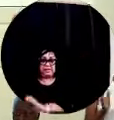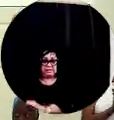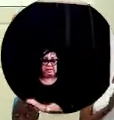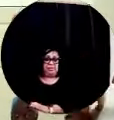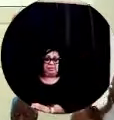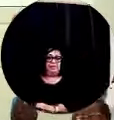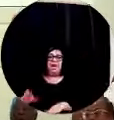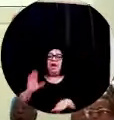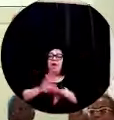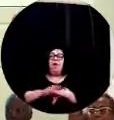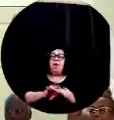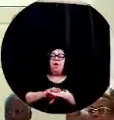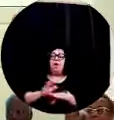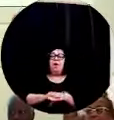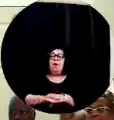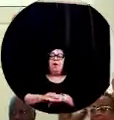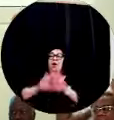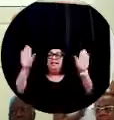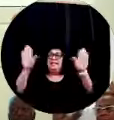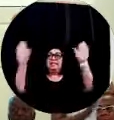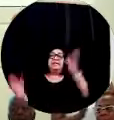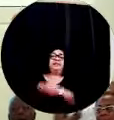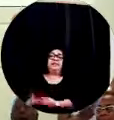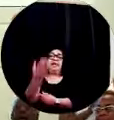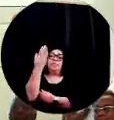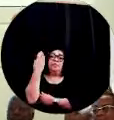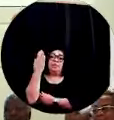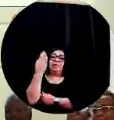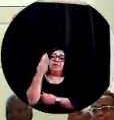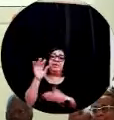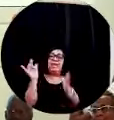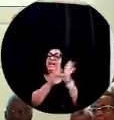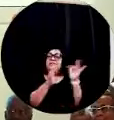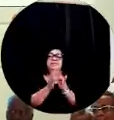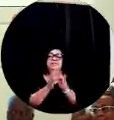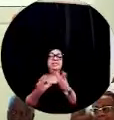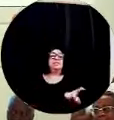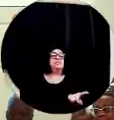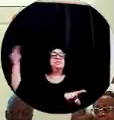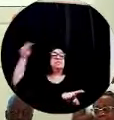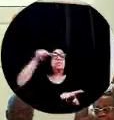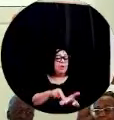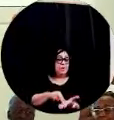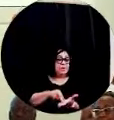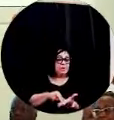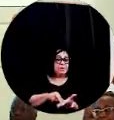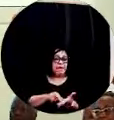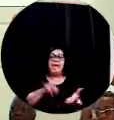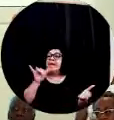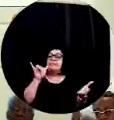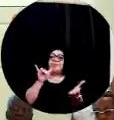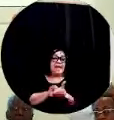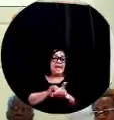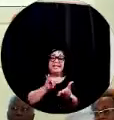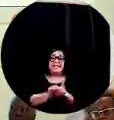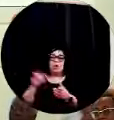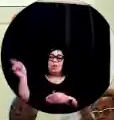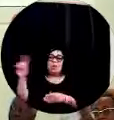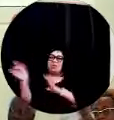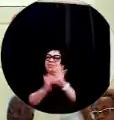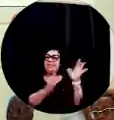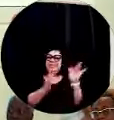up. I said, he got up. Cheer up, I say. That's where he got the victory.